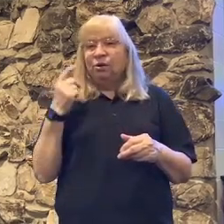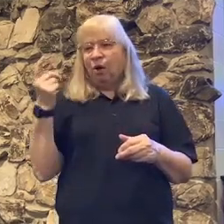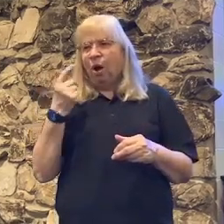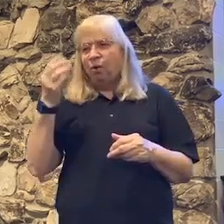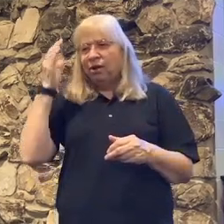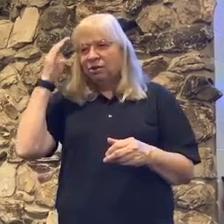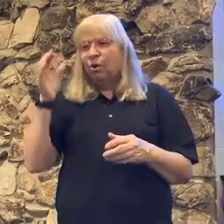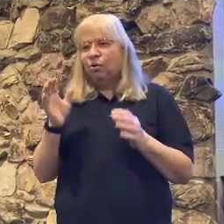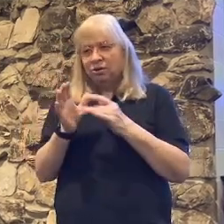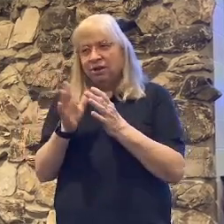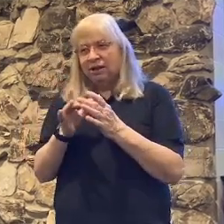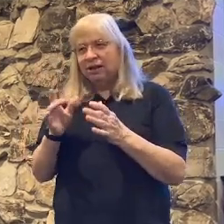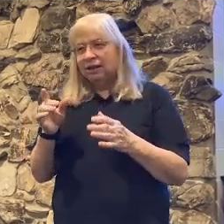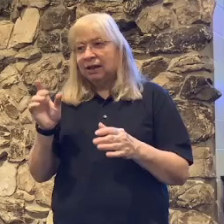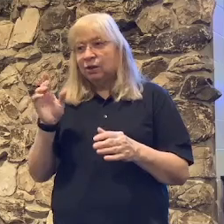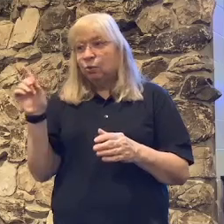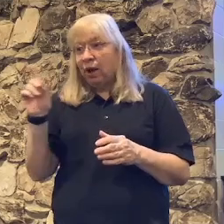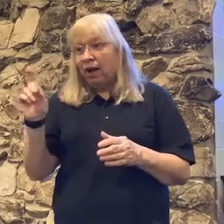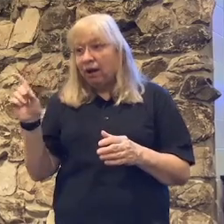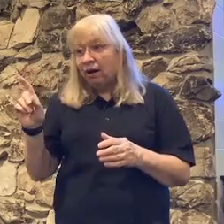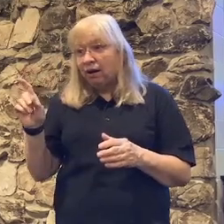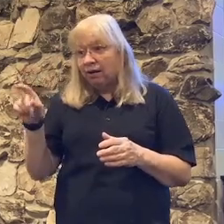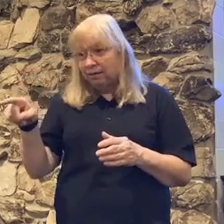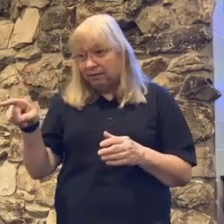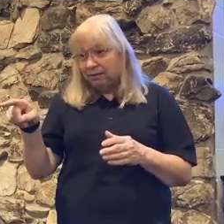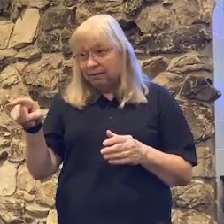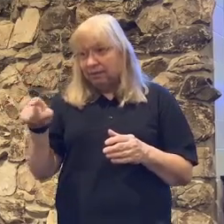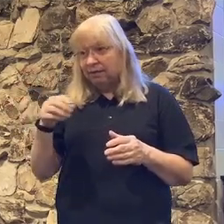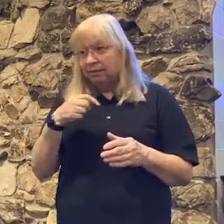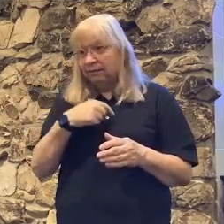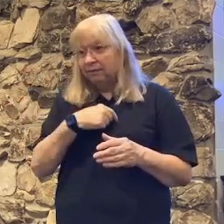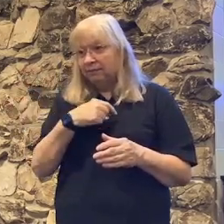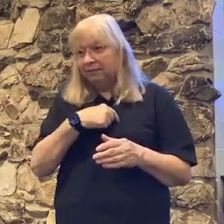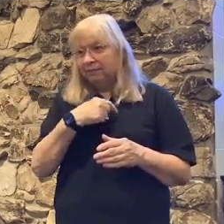Jesus is right where, Nevaeh?